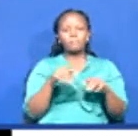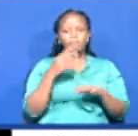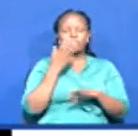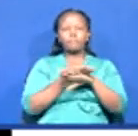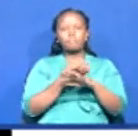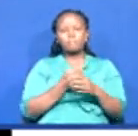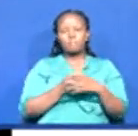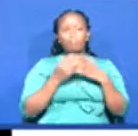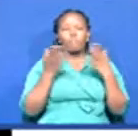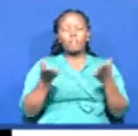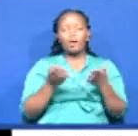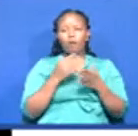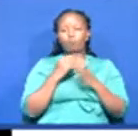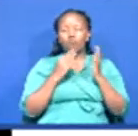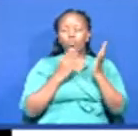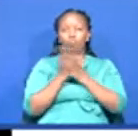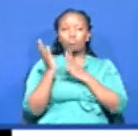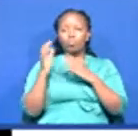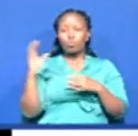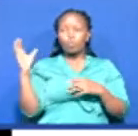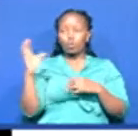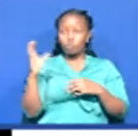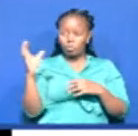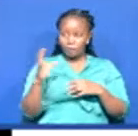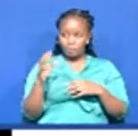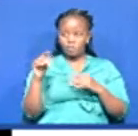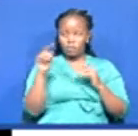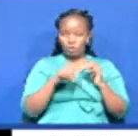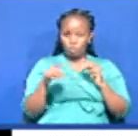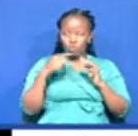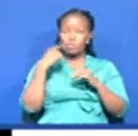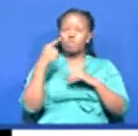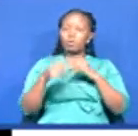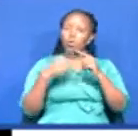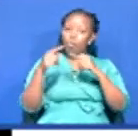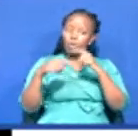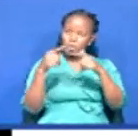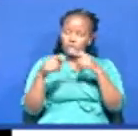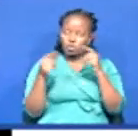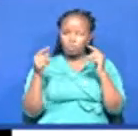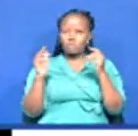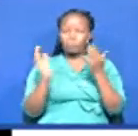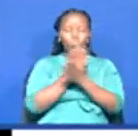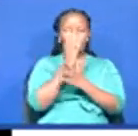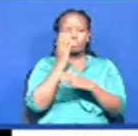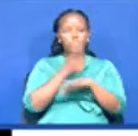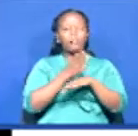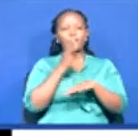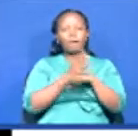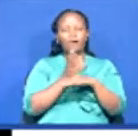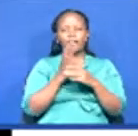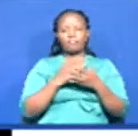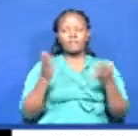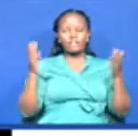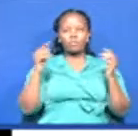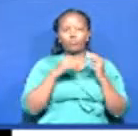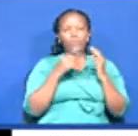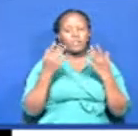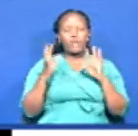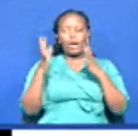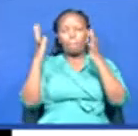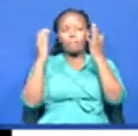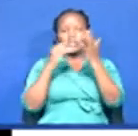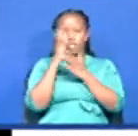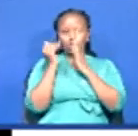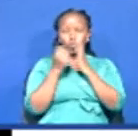of the consumers also that we continue to combat counterfeiting, and therefore we appreciate you as